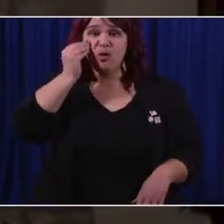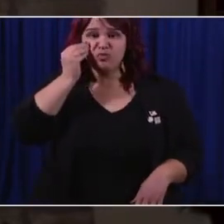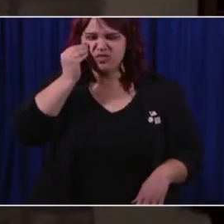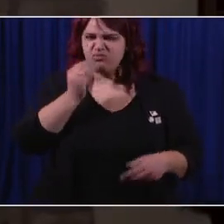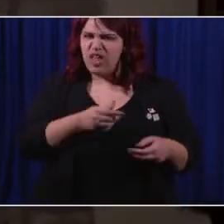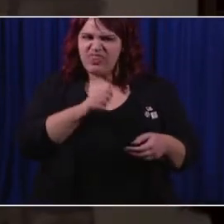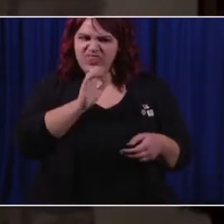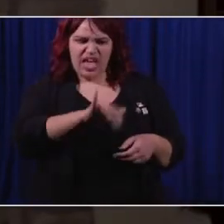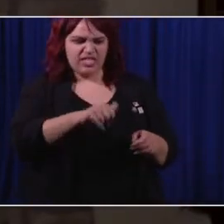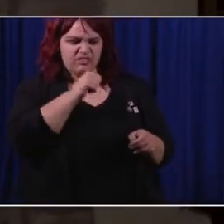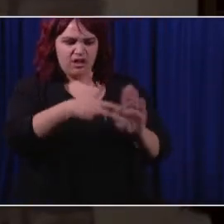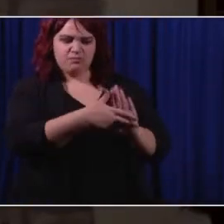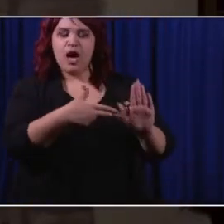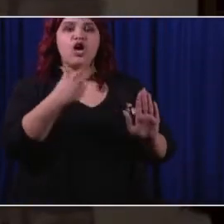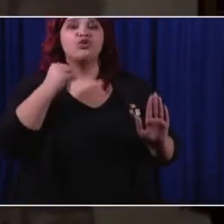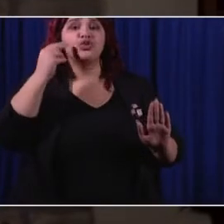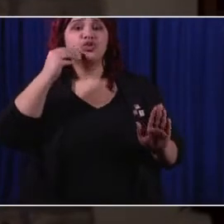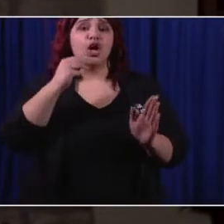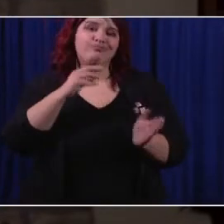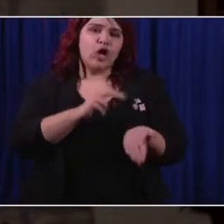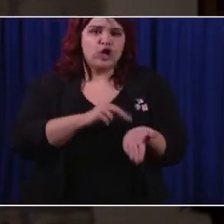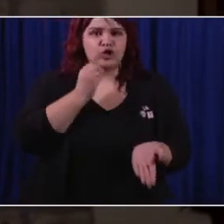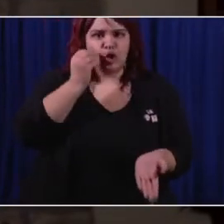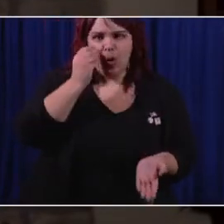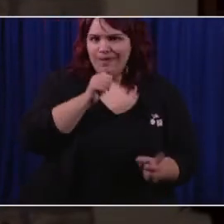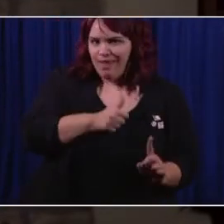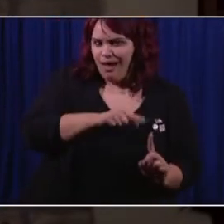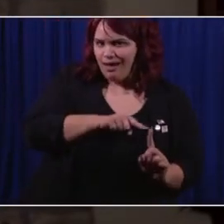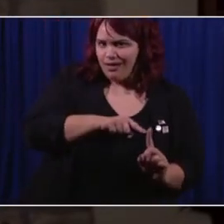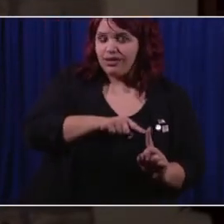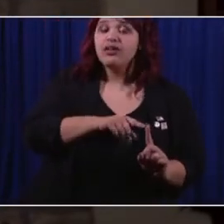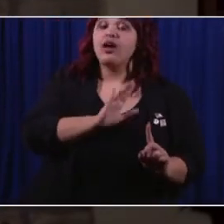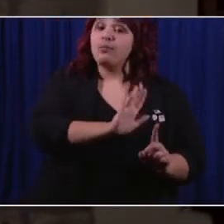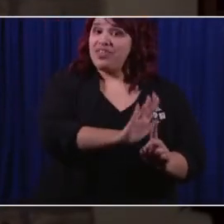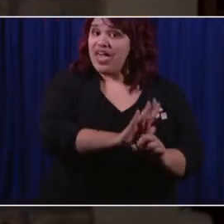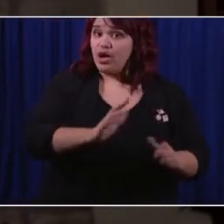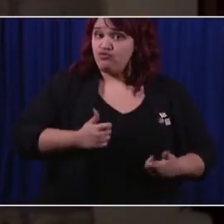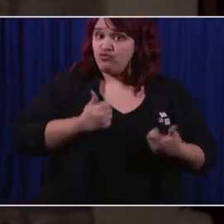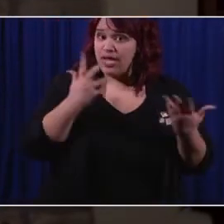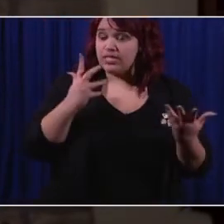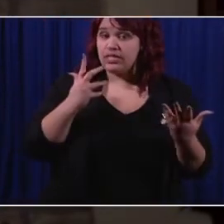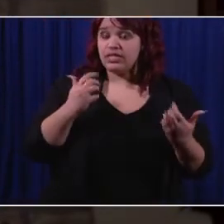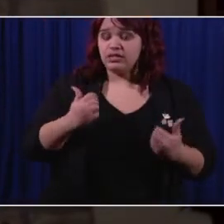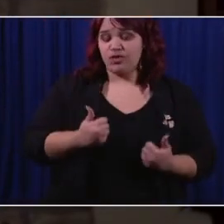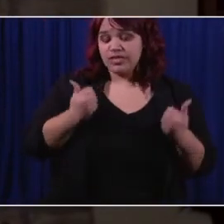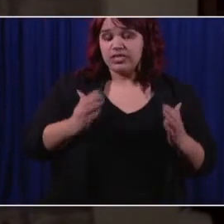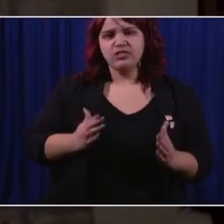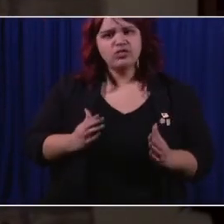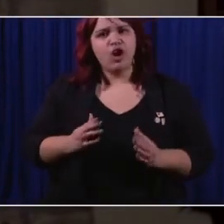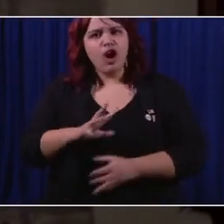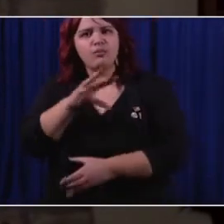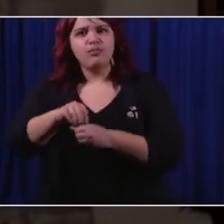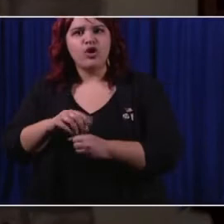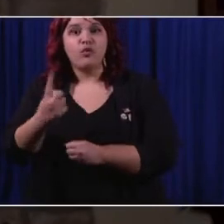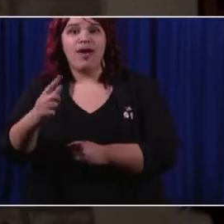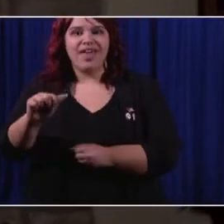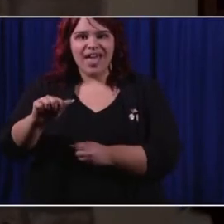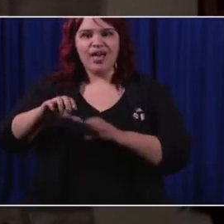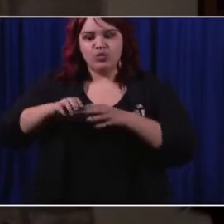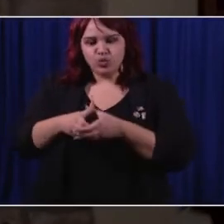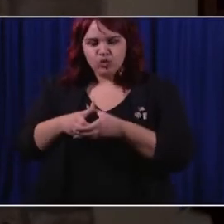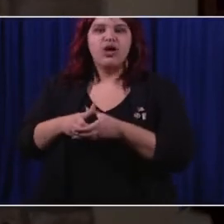and if residents there are included in the phase 1A rollout you've been speaking about today. I